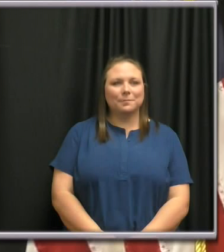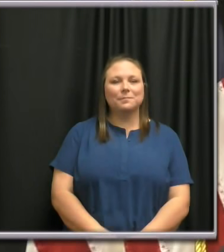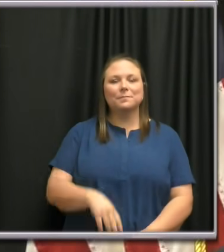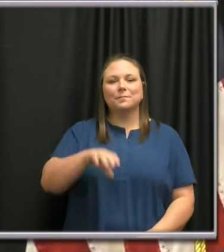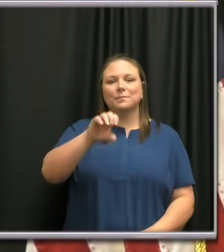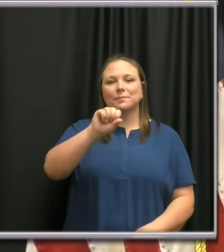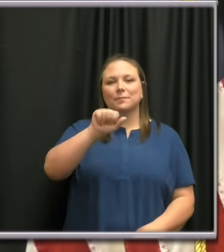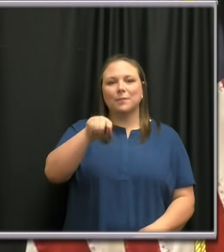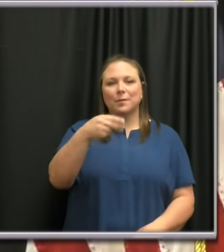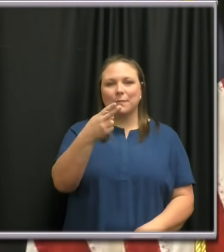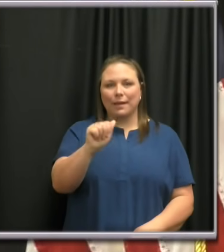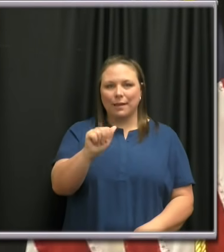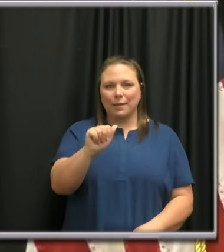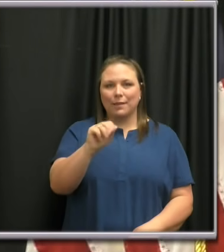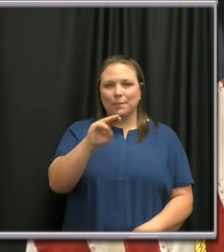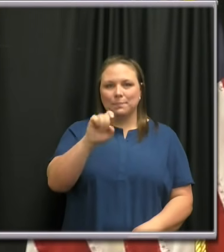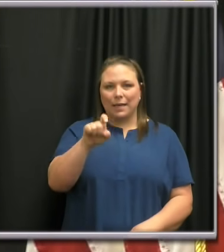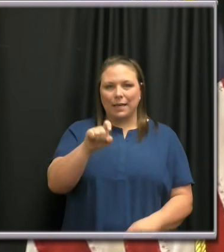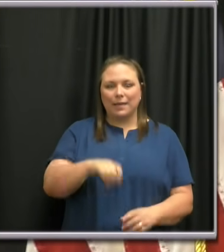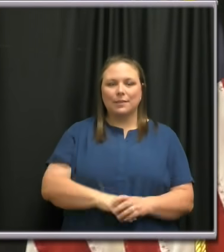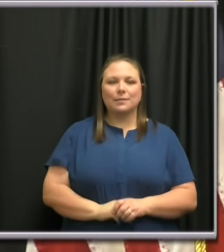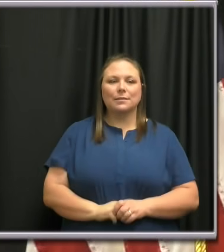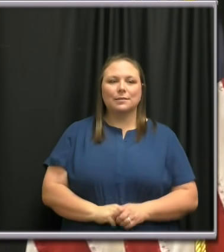Samantha Max at WPLN.